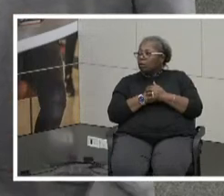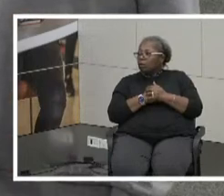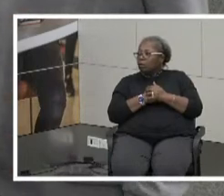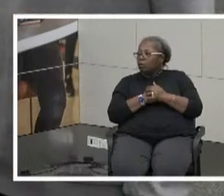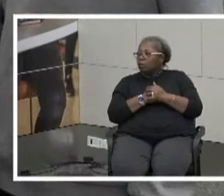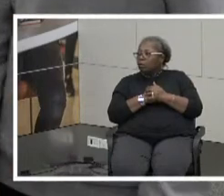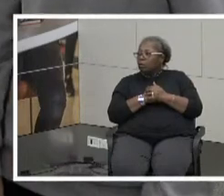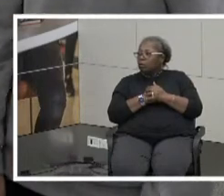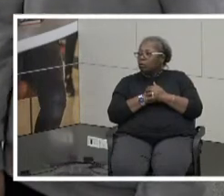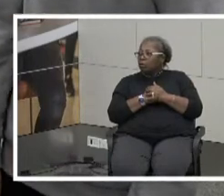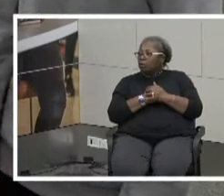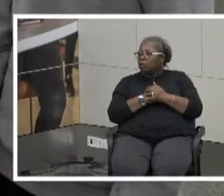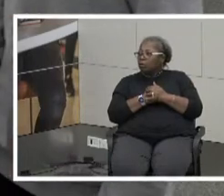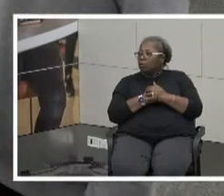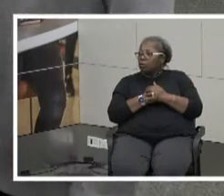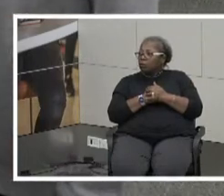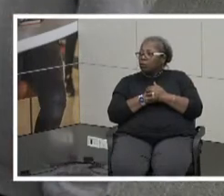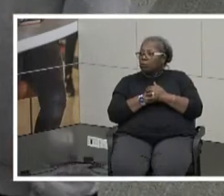Gra